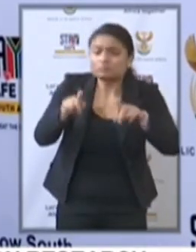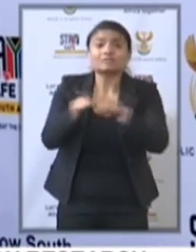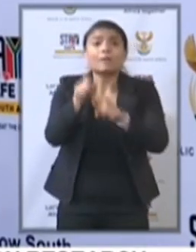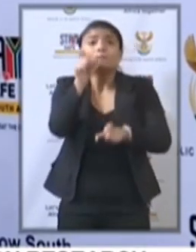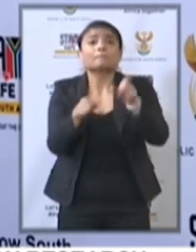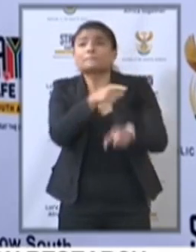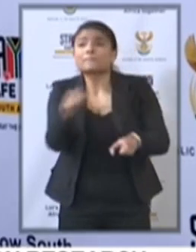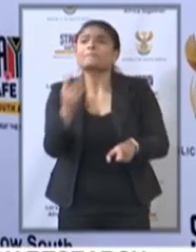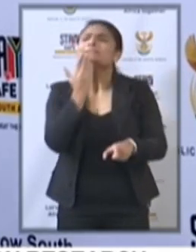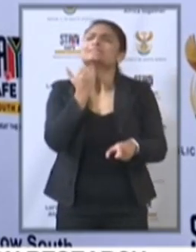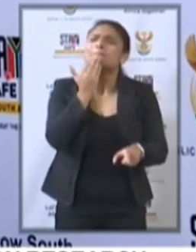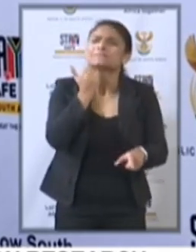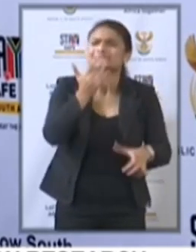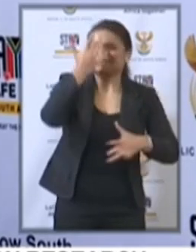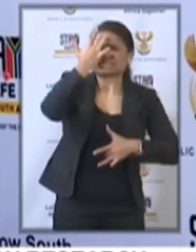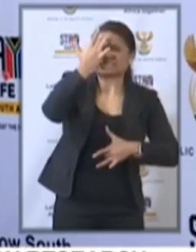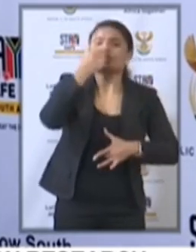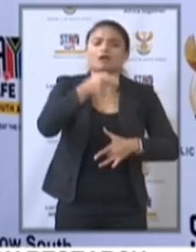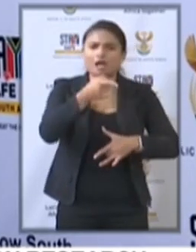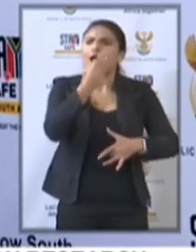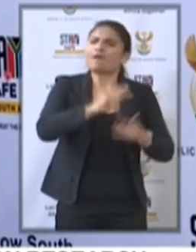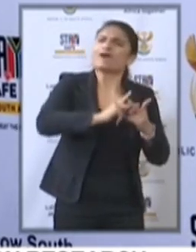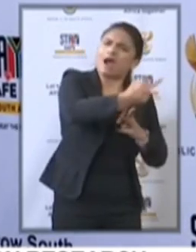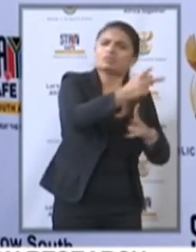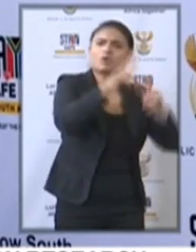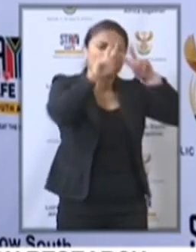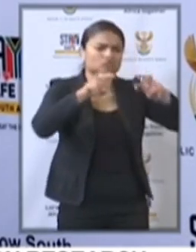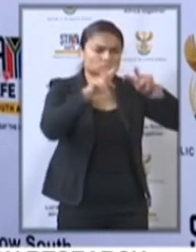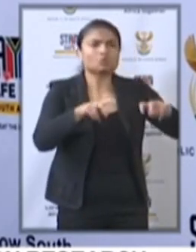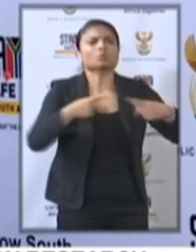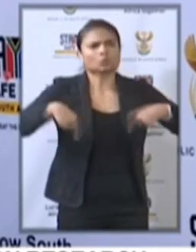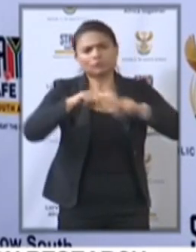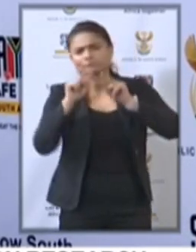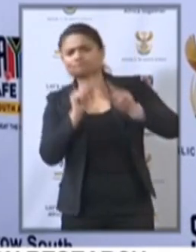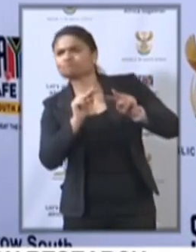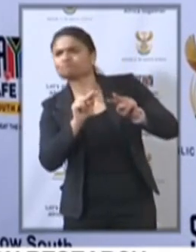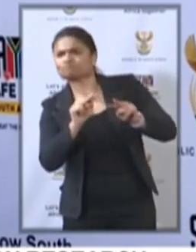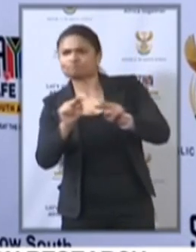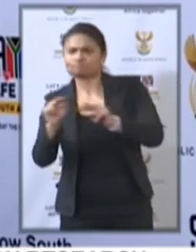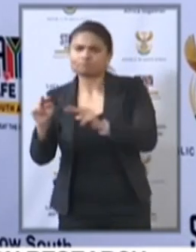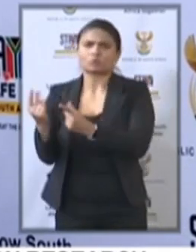lolu esilwenzayo silumnyango wethu wezobuchwepheshe.